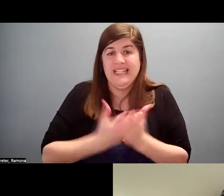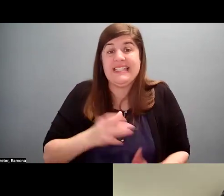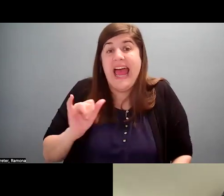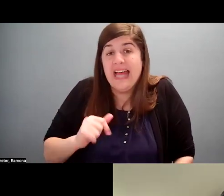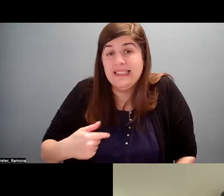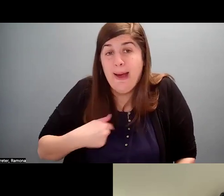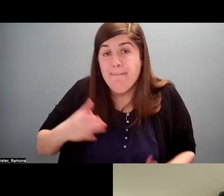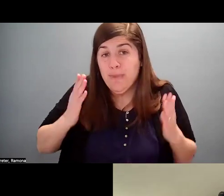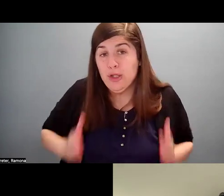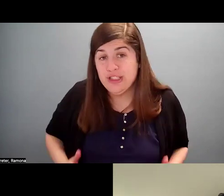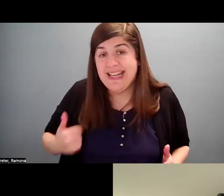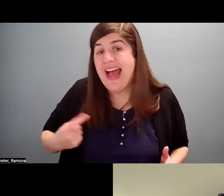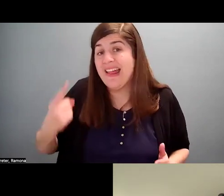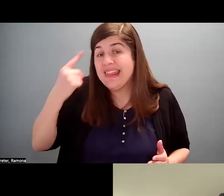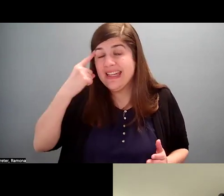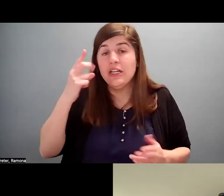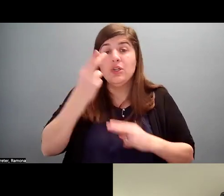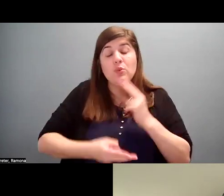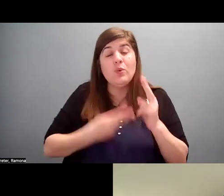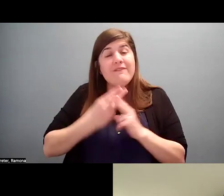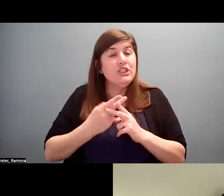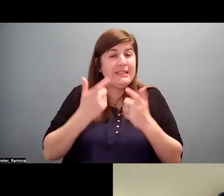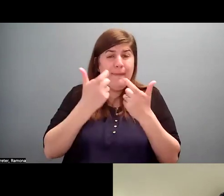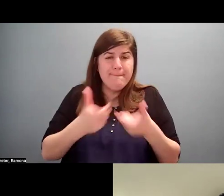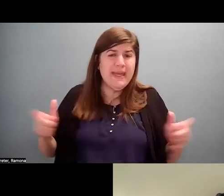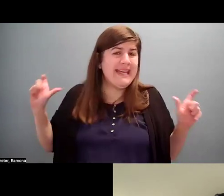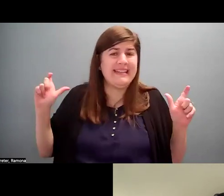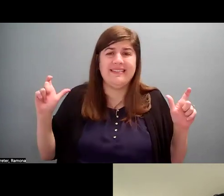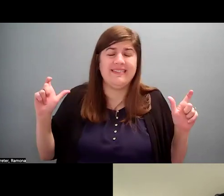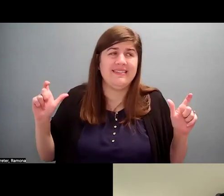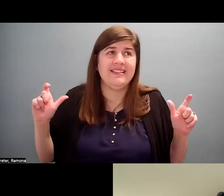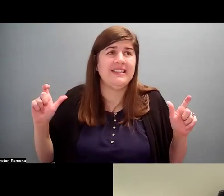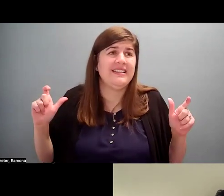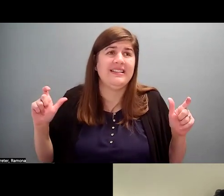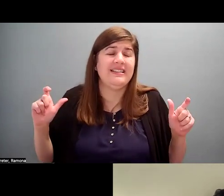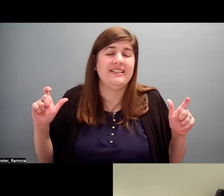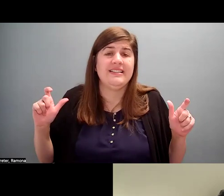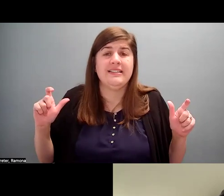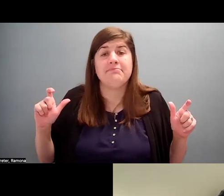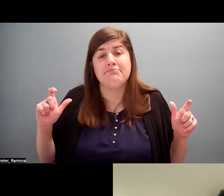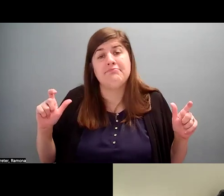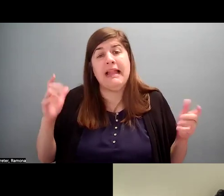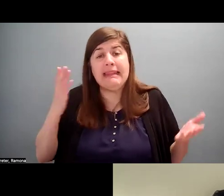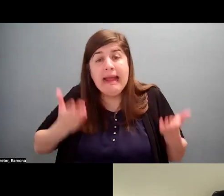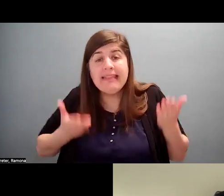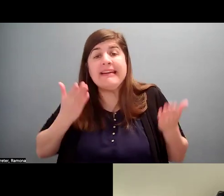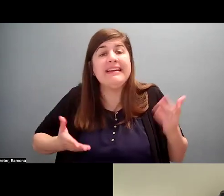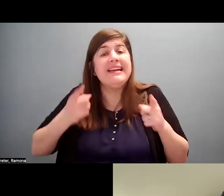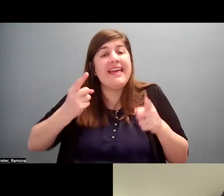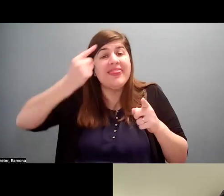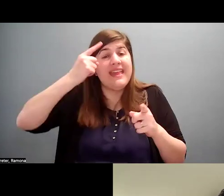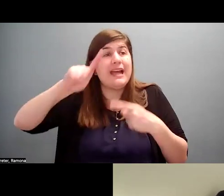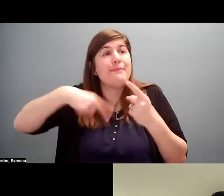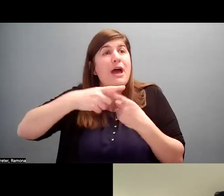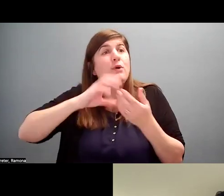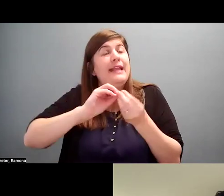think maybe because the universe is just so big that I think like it's kind of likely. Like if we think about the number of